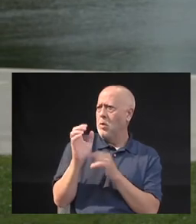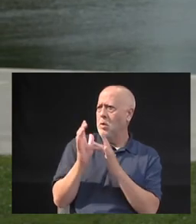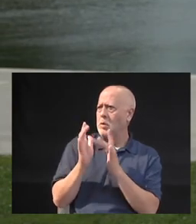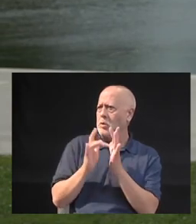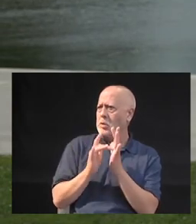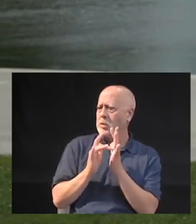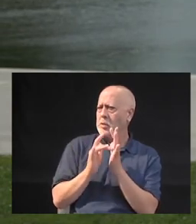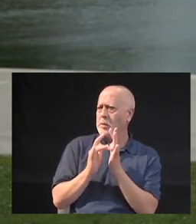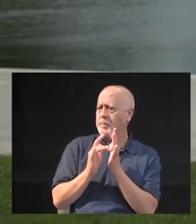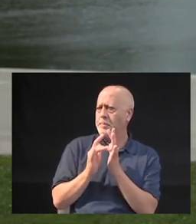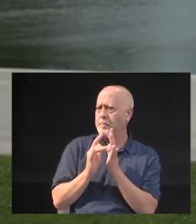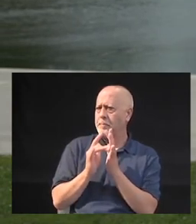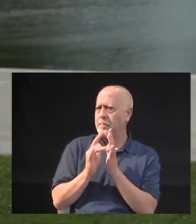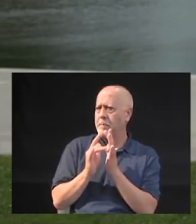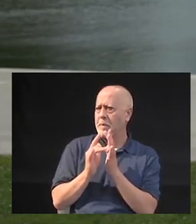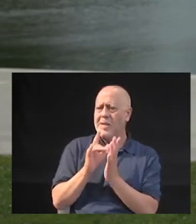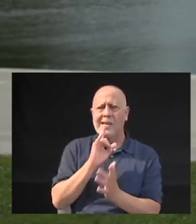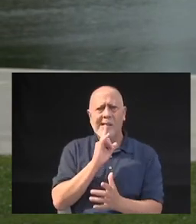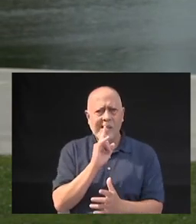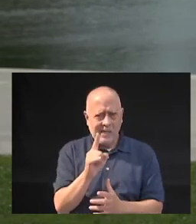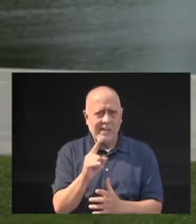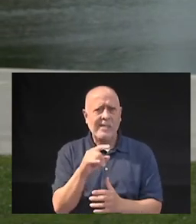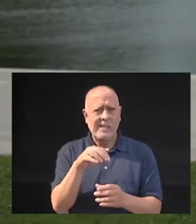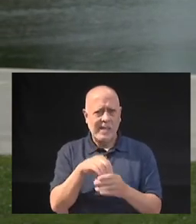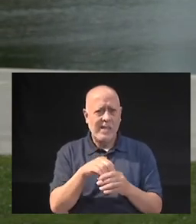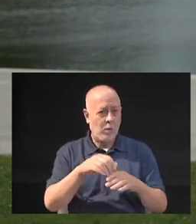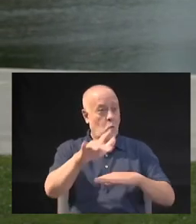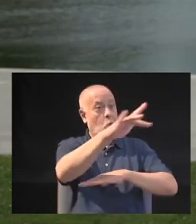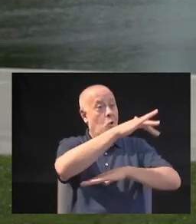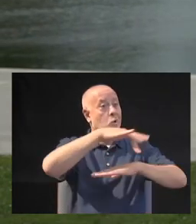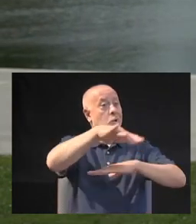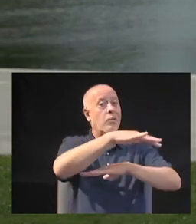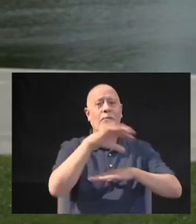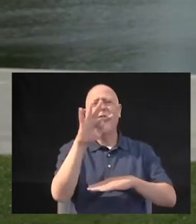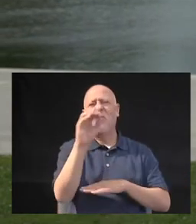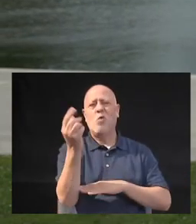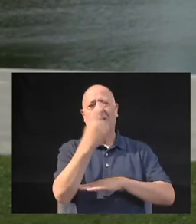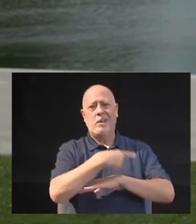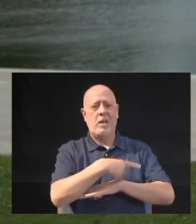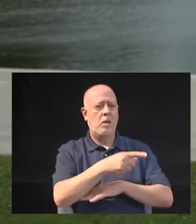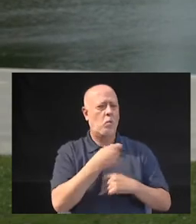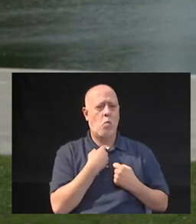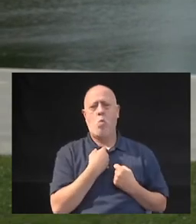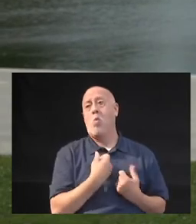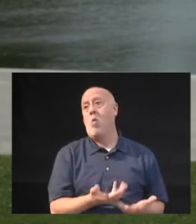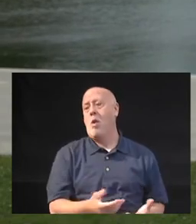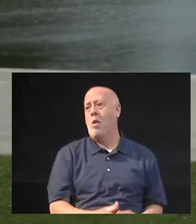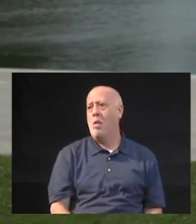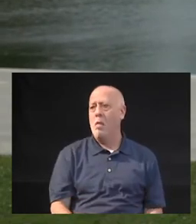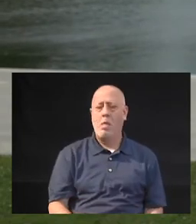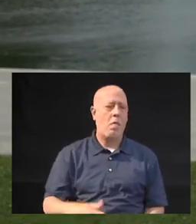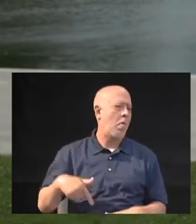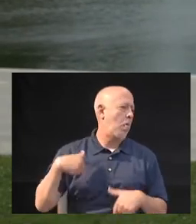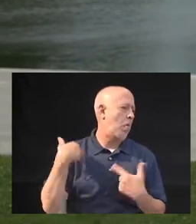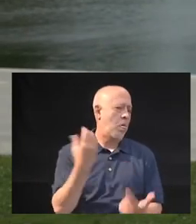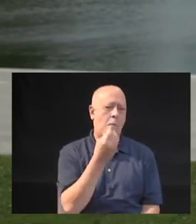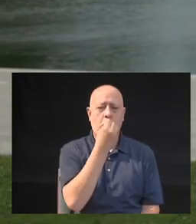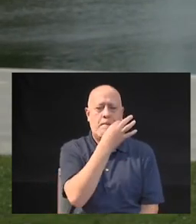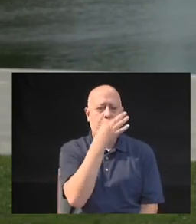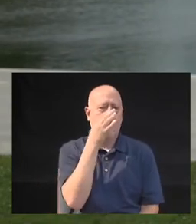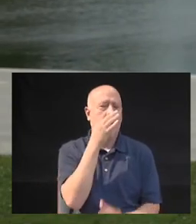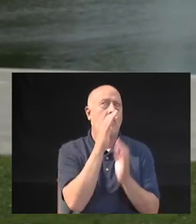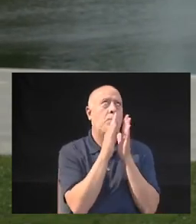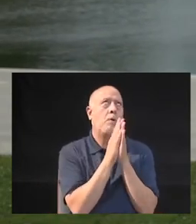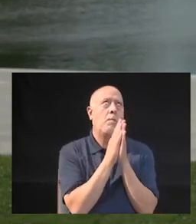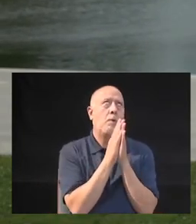Jesus is in the wilderness for 40 days. He's exhausted. He hasn't been eating. He's been fasting. He's been